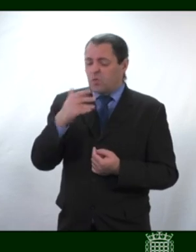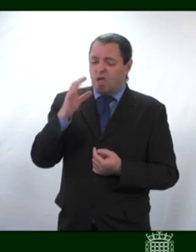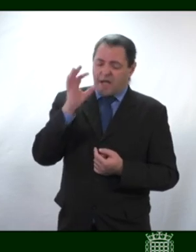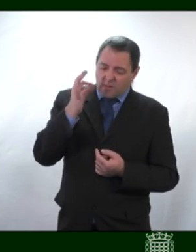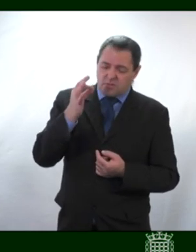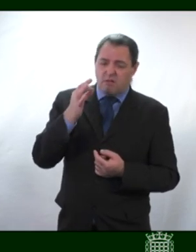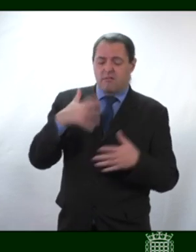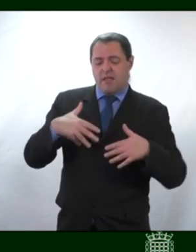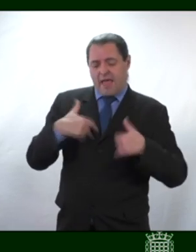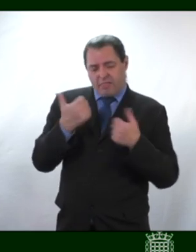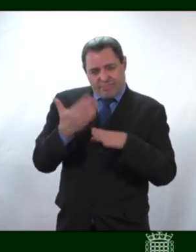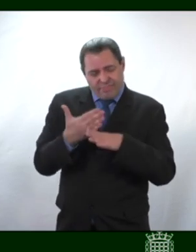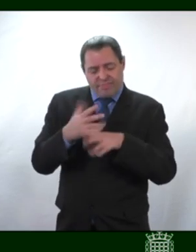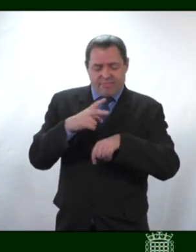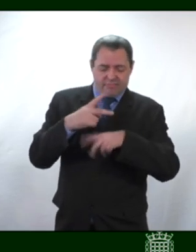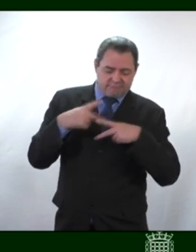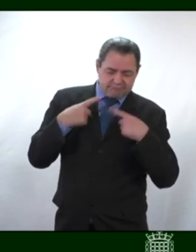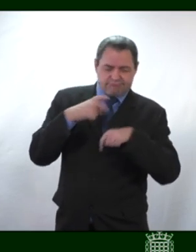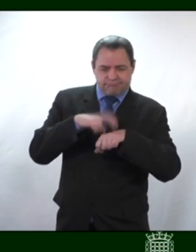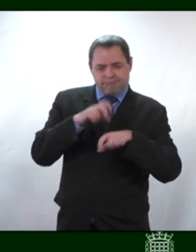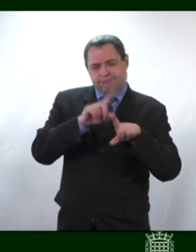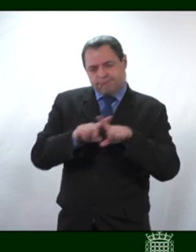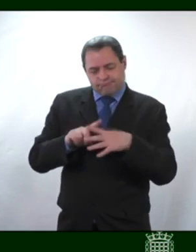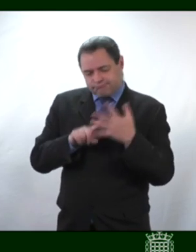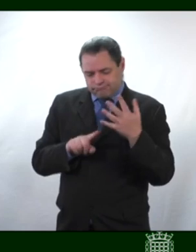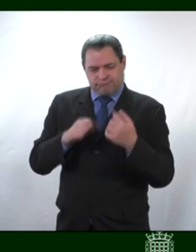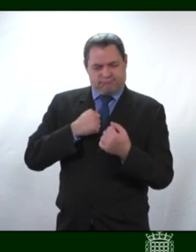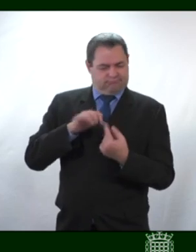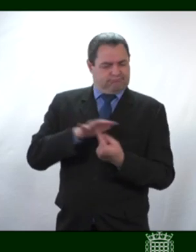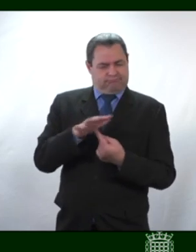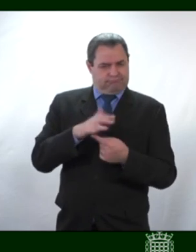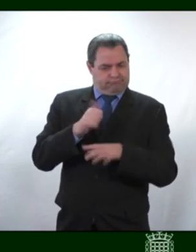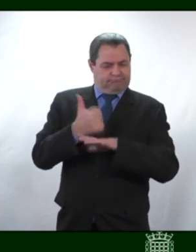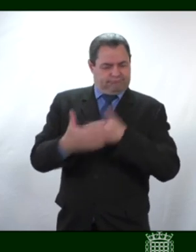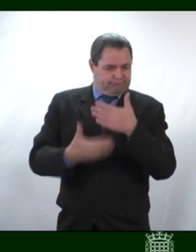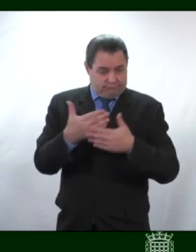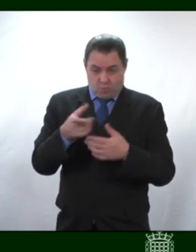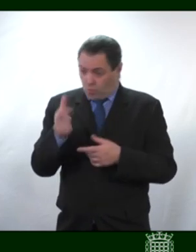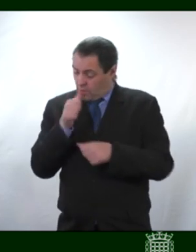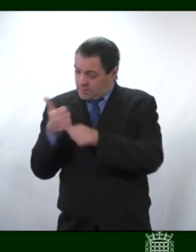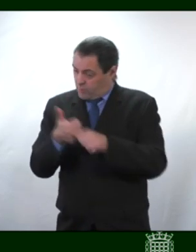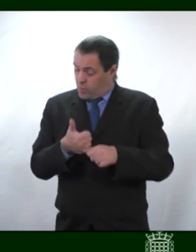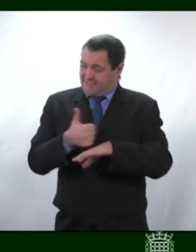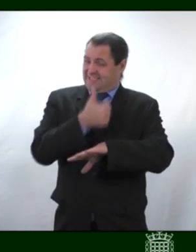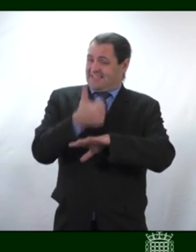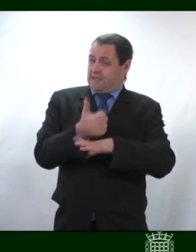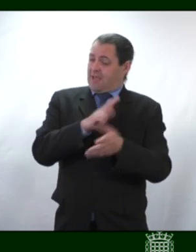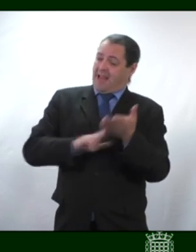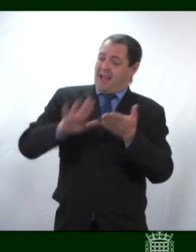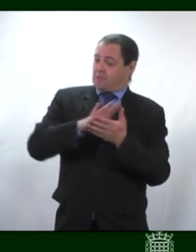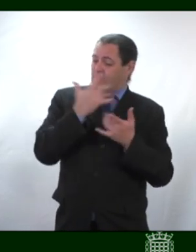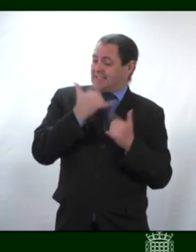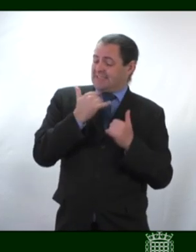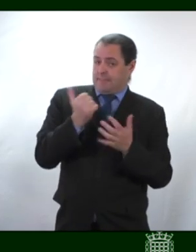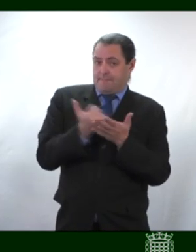professionals for the work that they've been doing locally. Would my right honourable friend continue to support this excellent work and continue to grow the testing capacity?